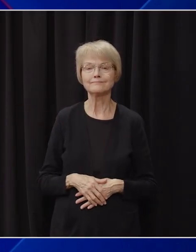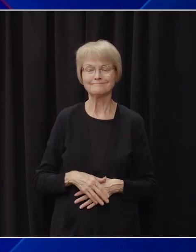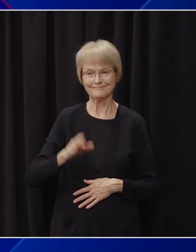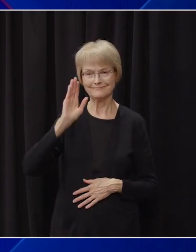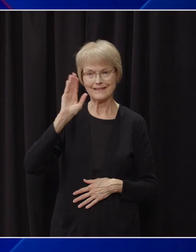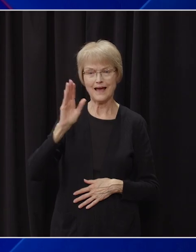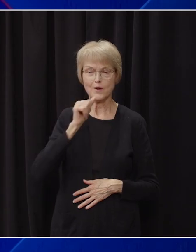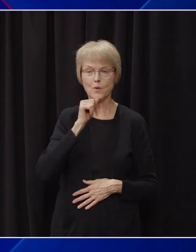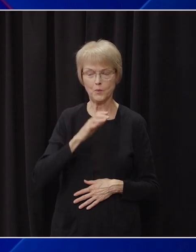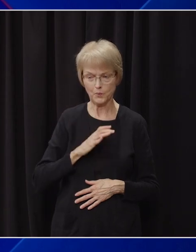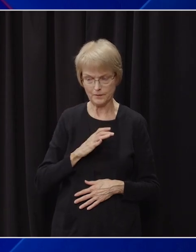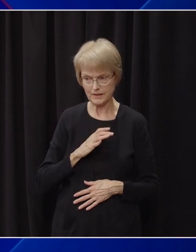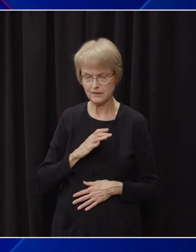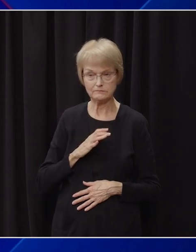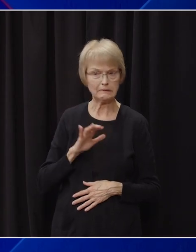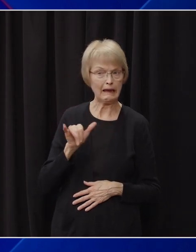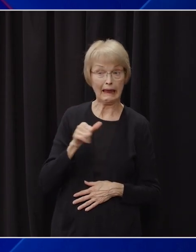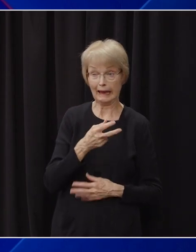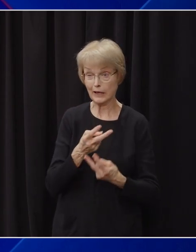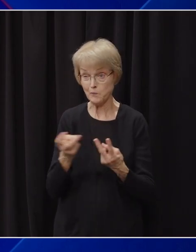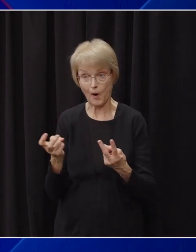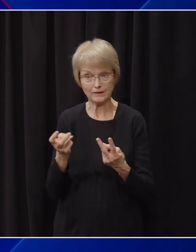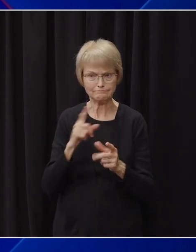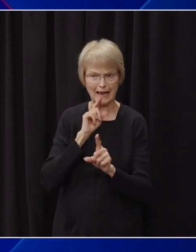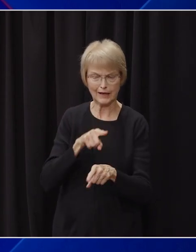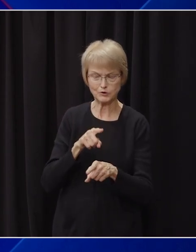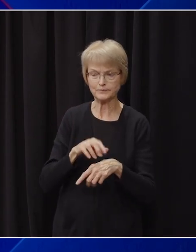Hi, this can apply to anyone on the panel.